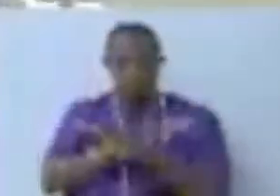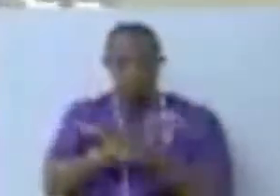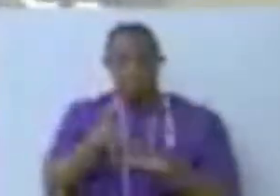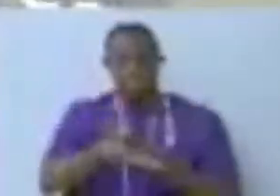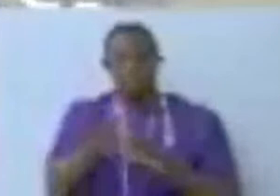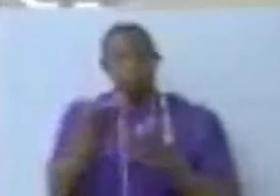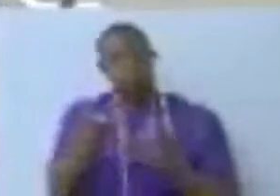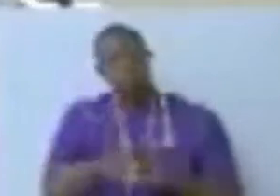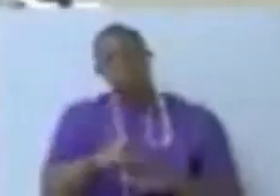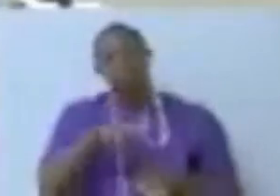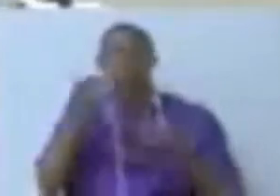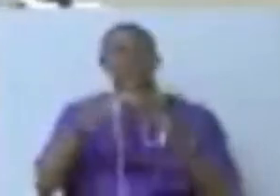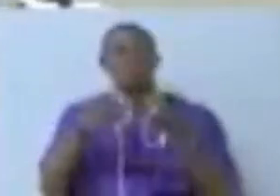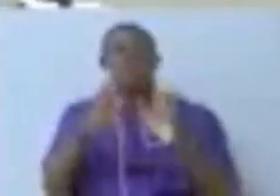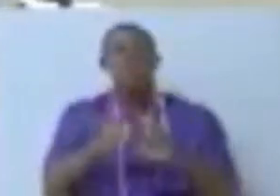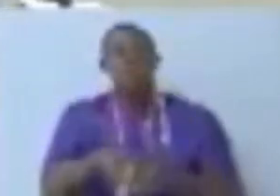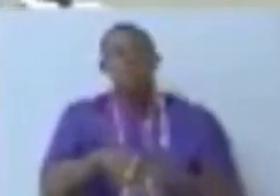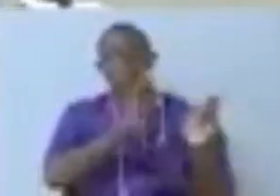26 August.